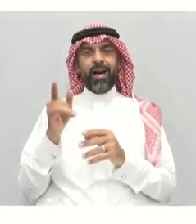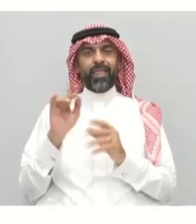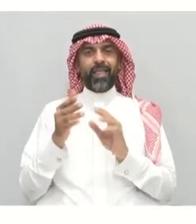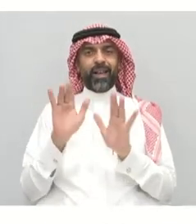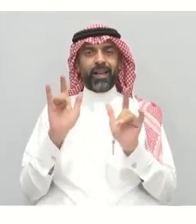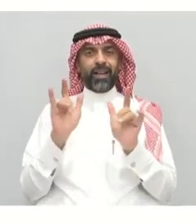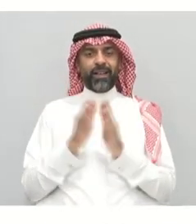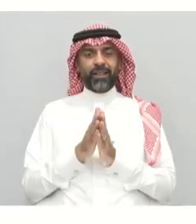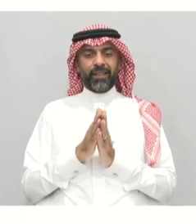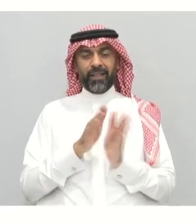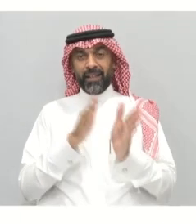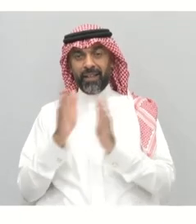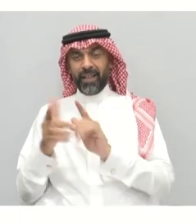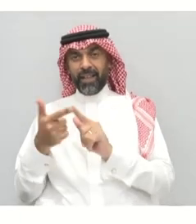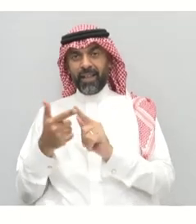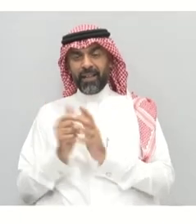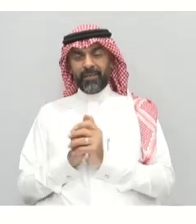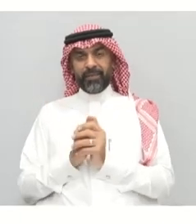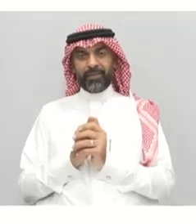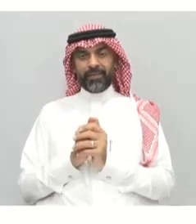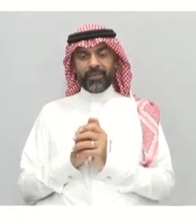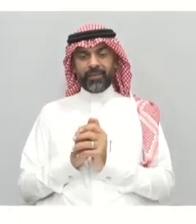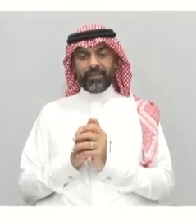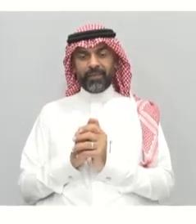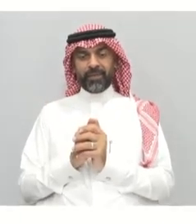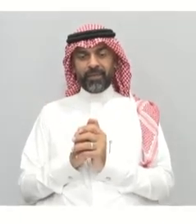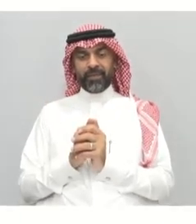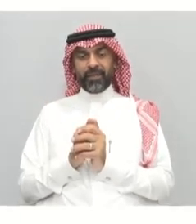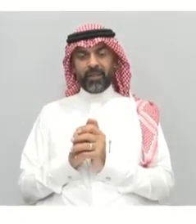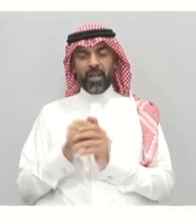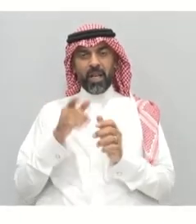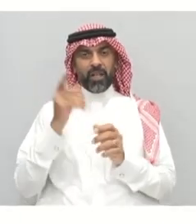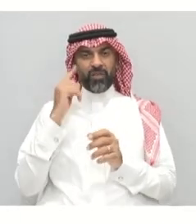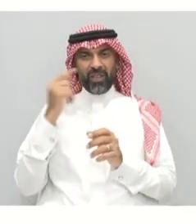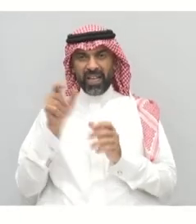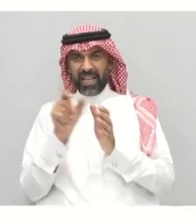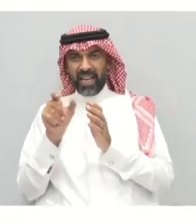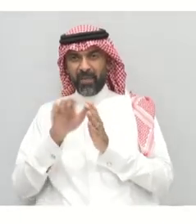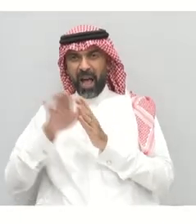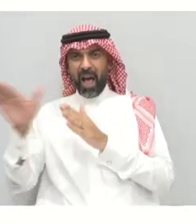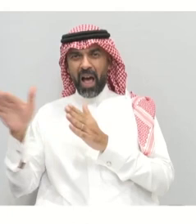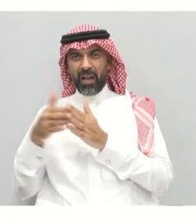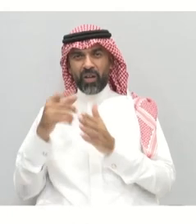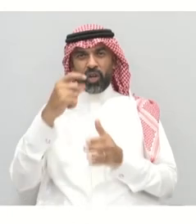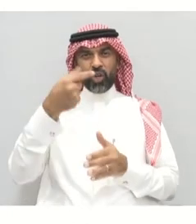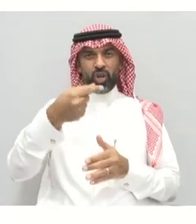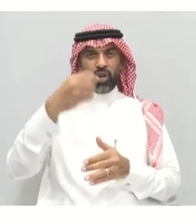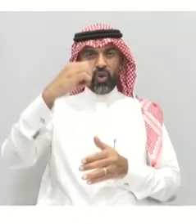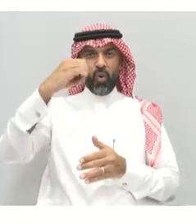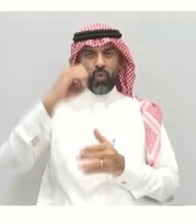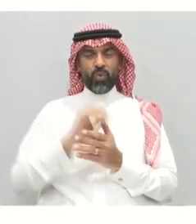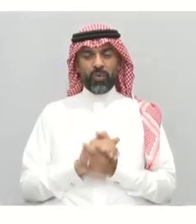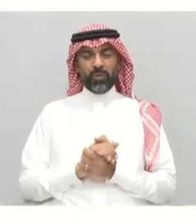excellent. Okay, for example, what about go? Go. When the traffic light is,